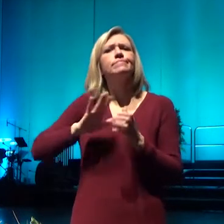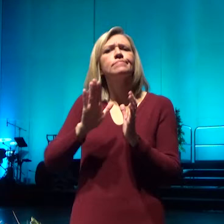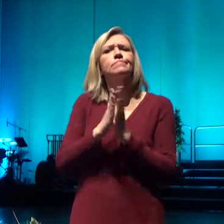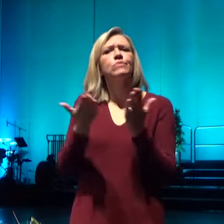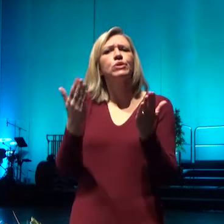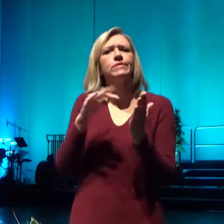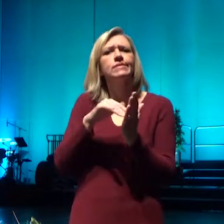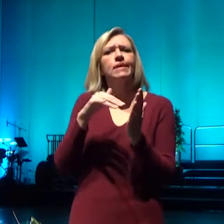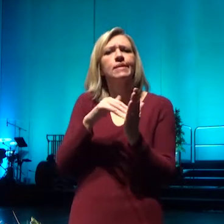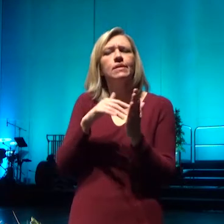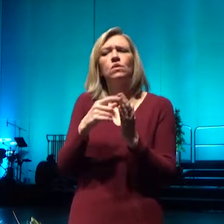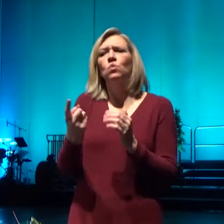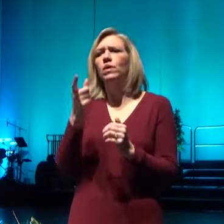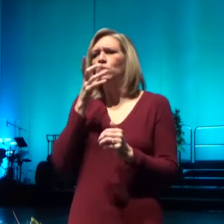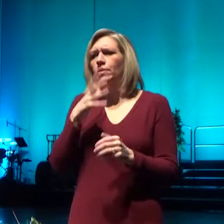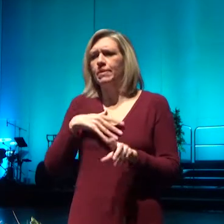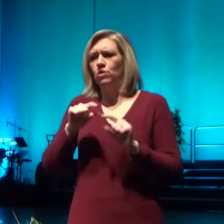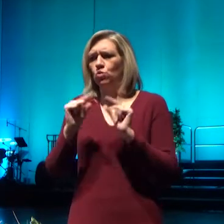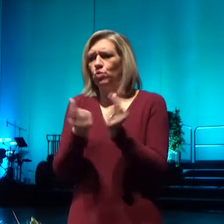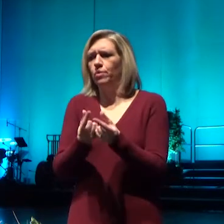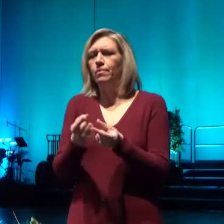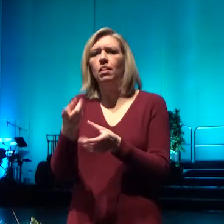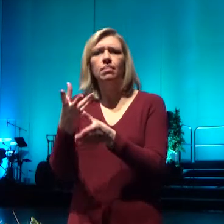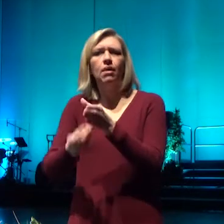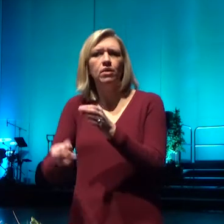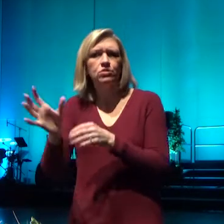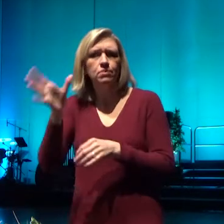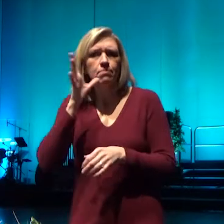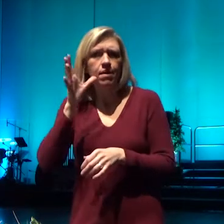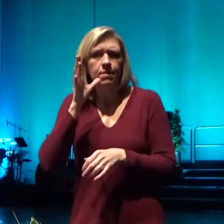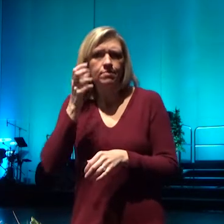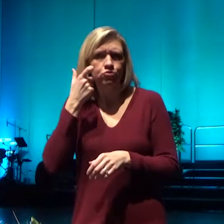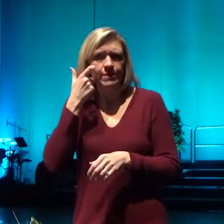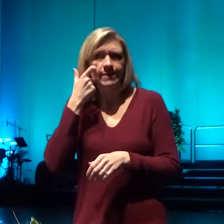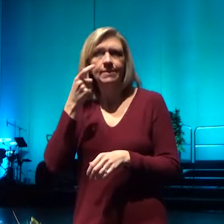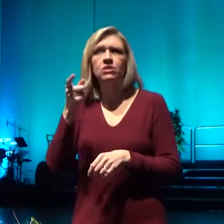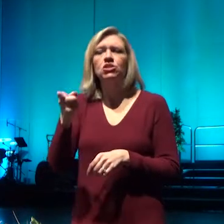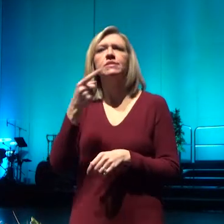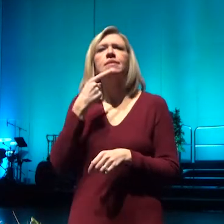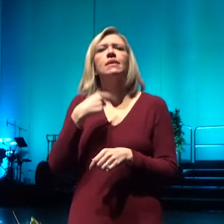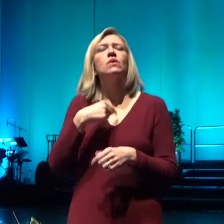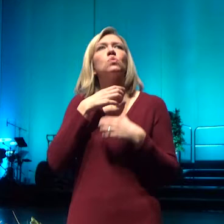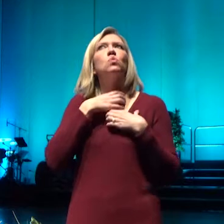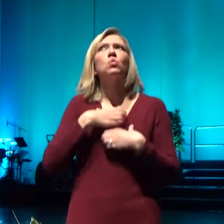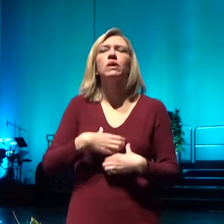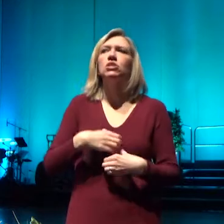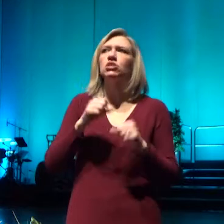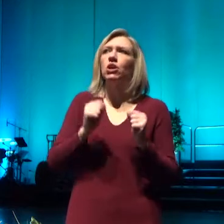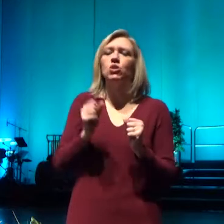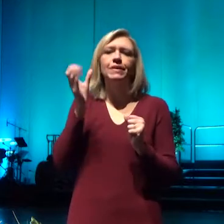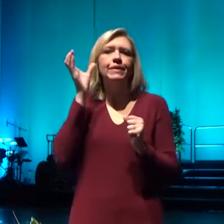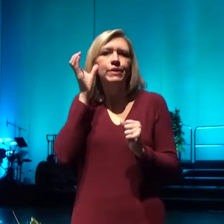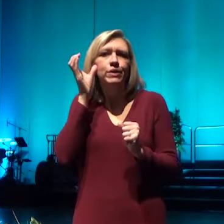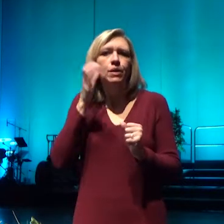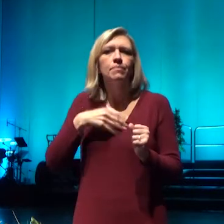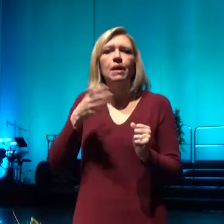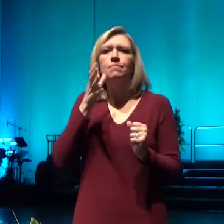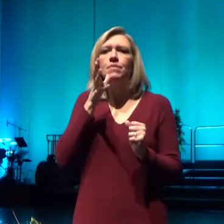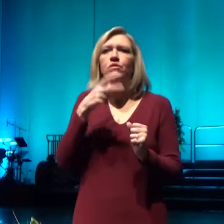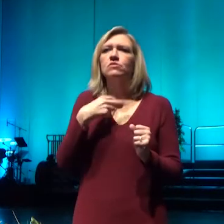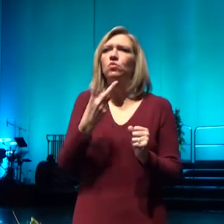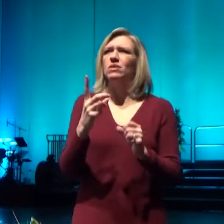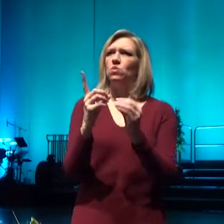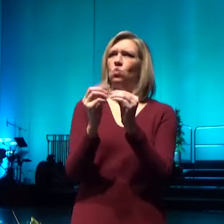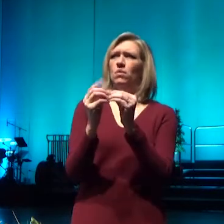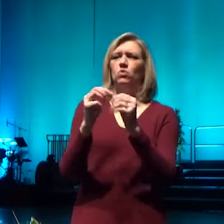a few years past. She said, if I could wish for anything, it would be to hear the voice of my mother one more time. And a